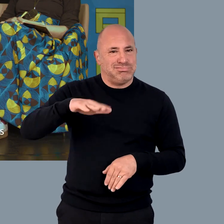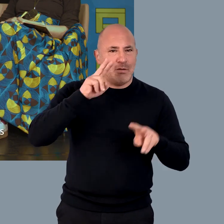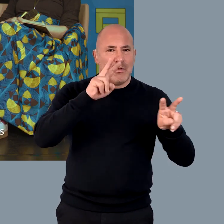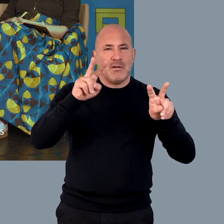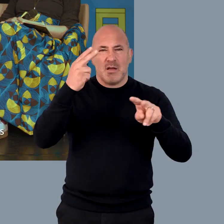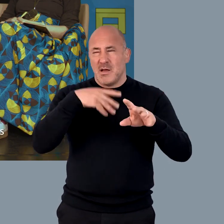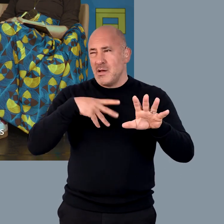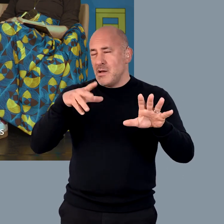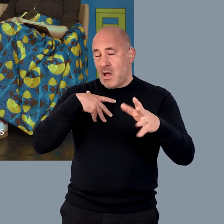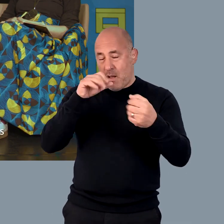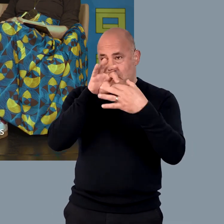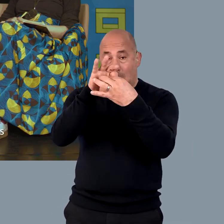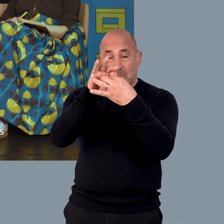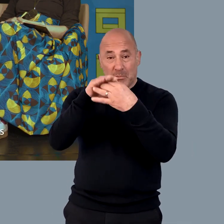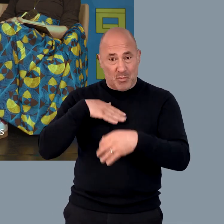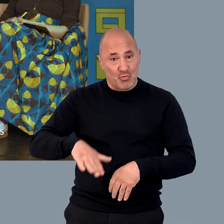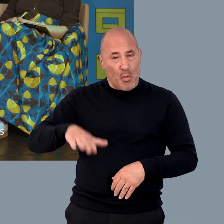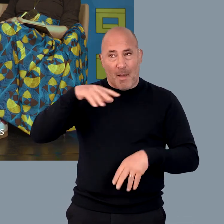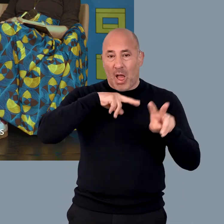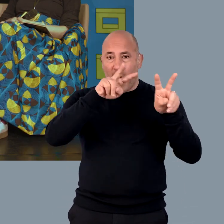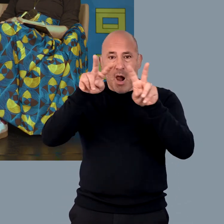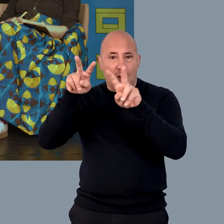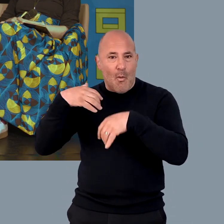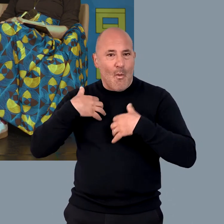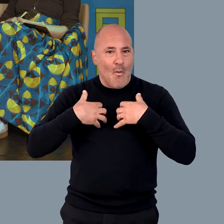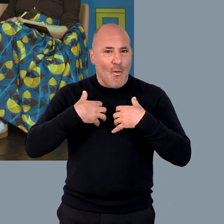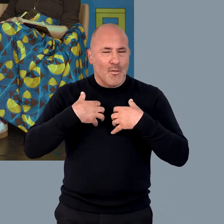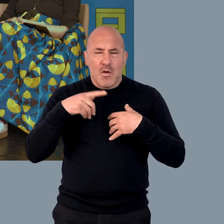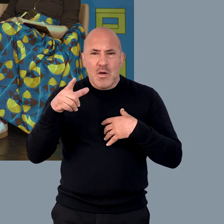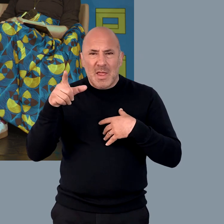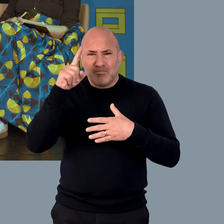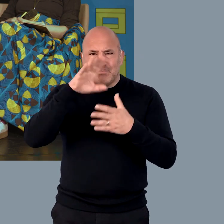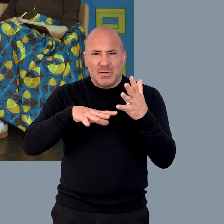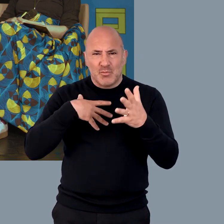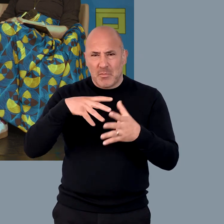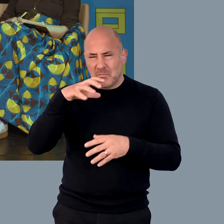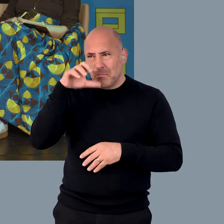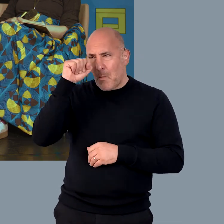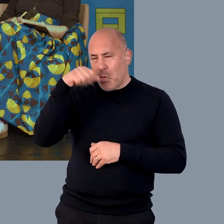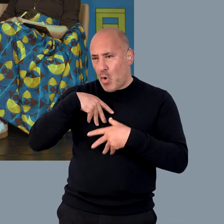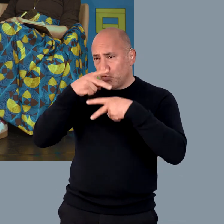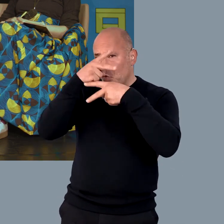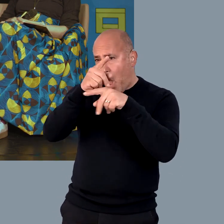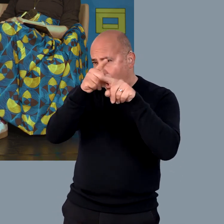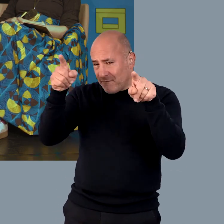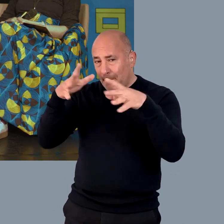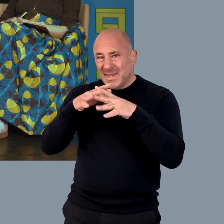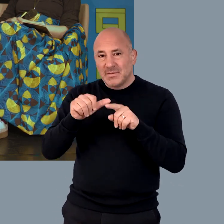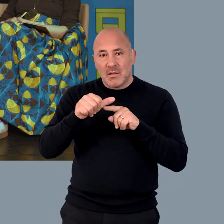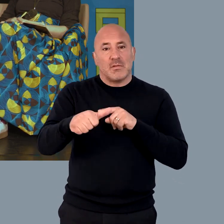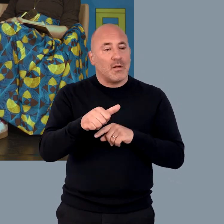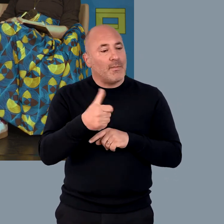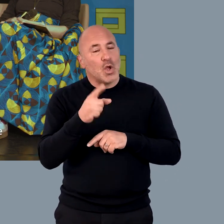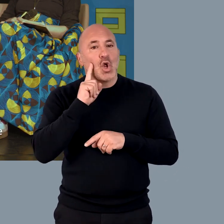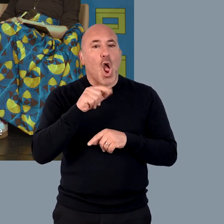have the experience of going to different museums when I was a little girl and seeing these magnificent artworks that really connected